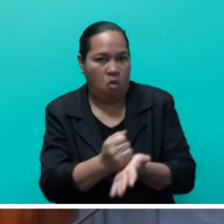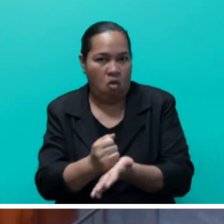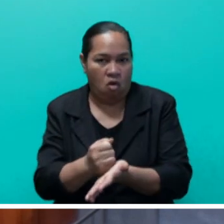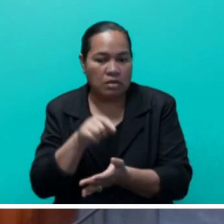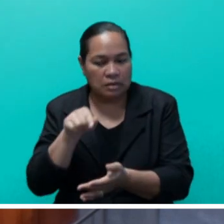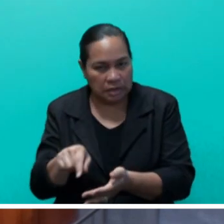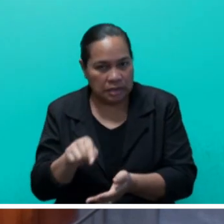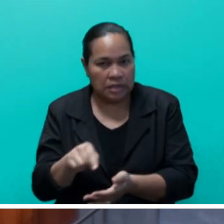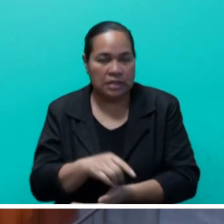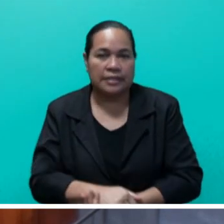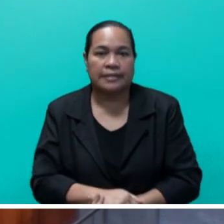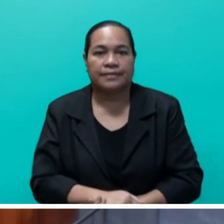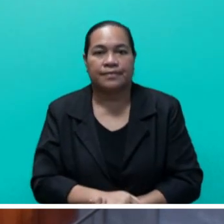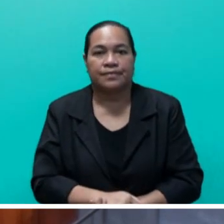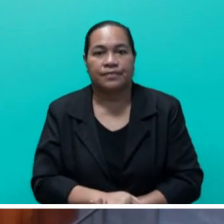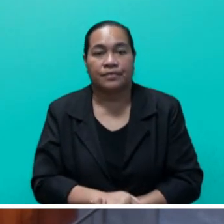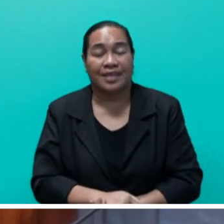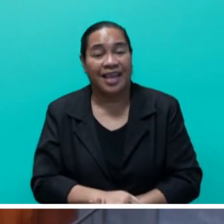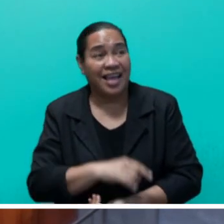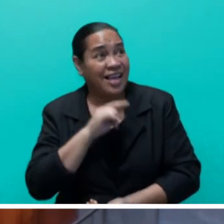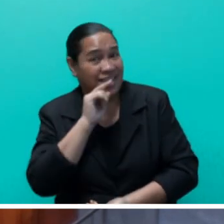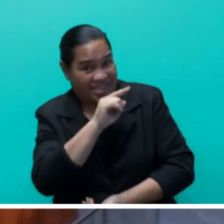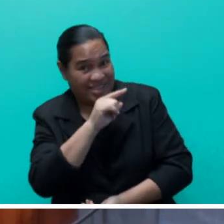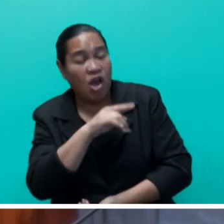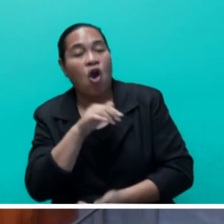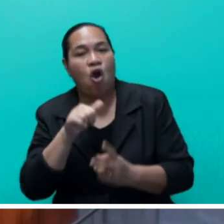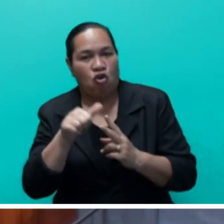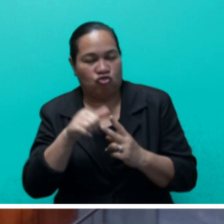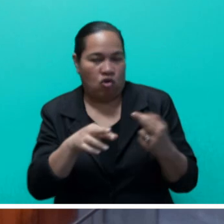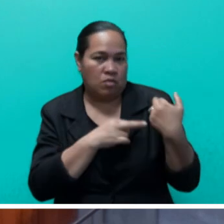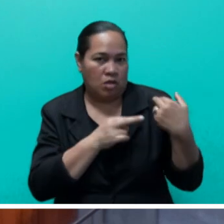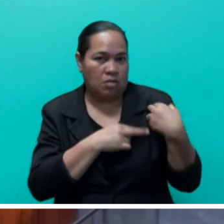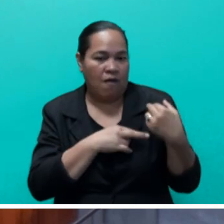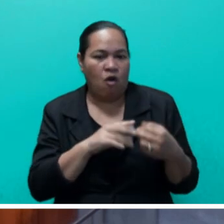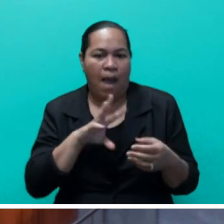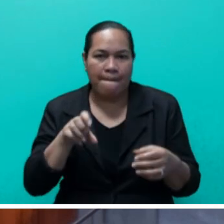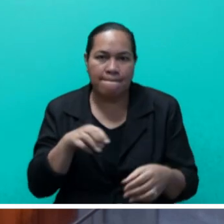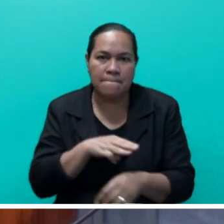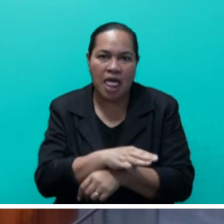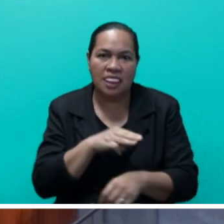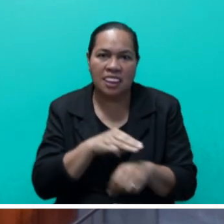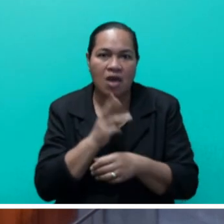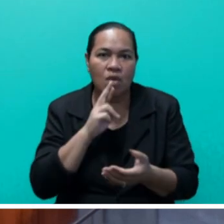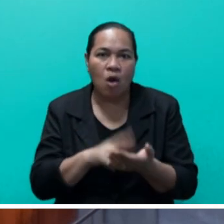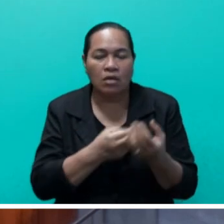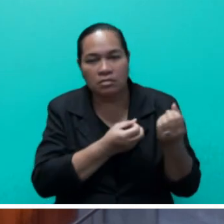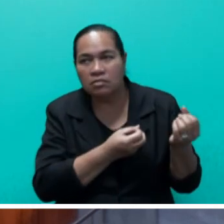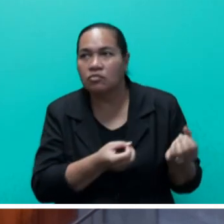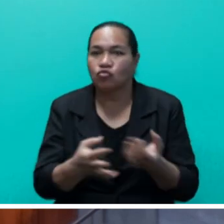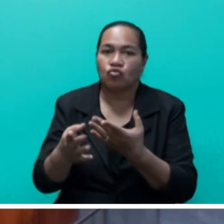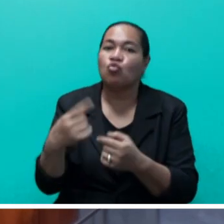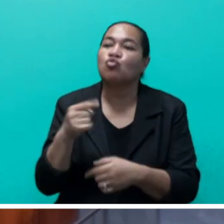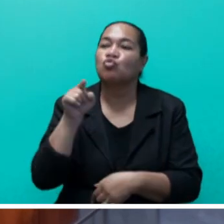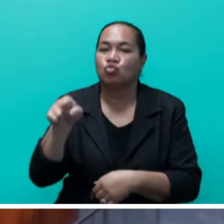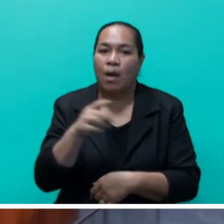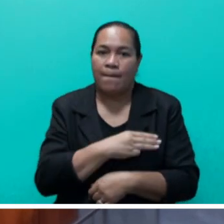actions. SEC is also expected to provide a monthly report to the Minister of Education's office on